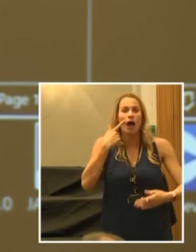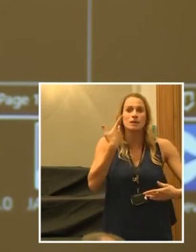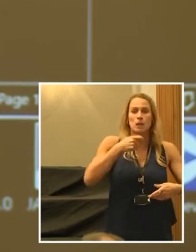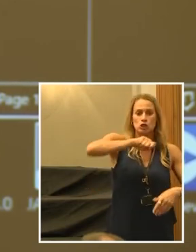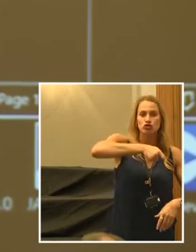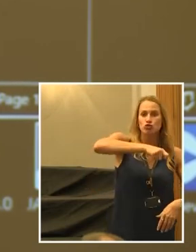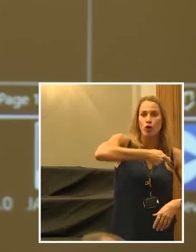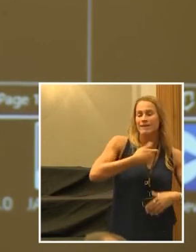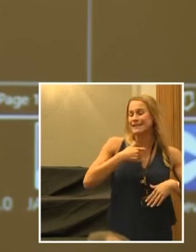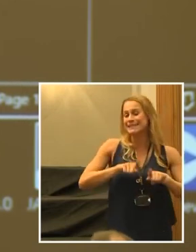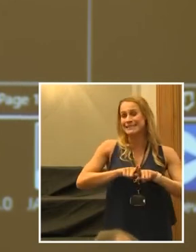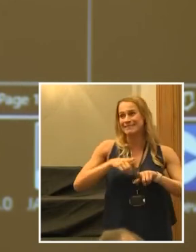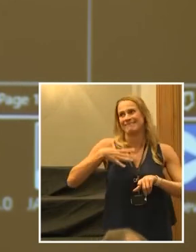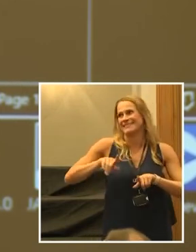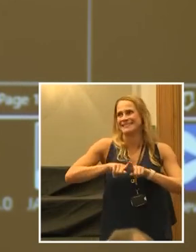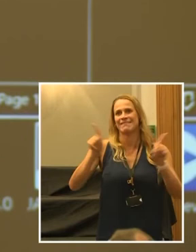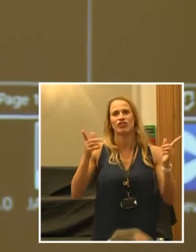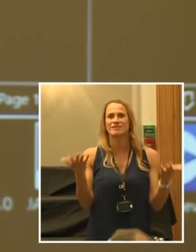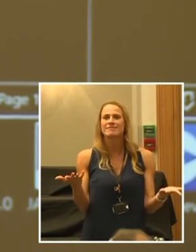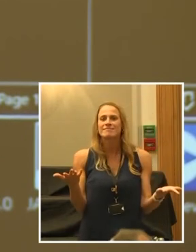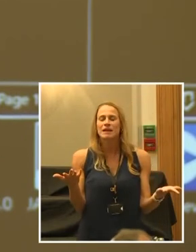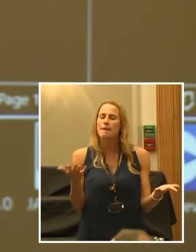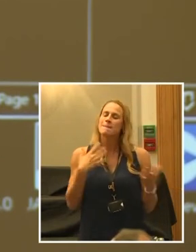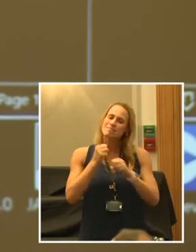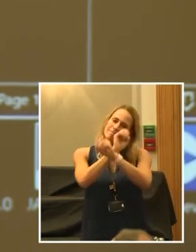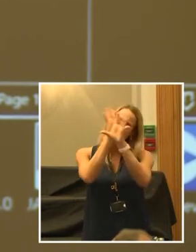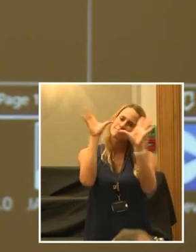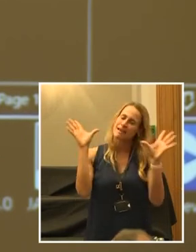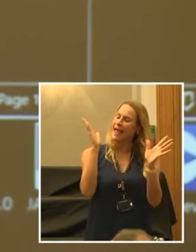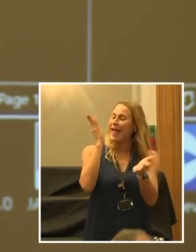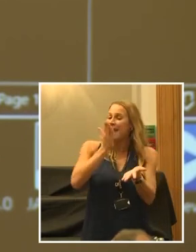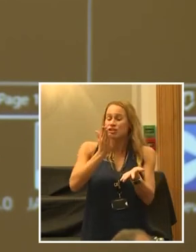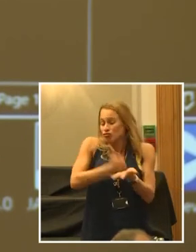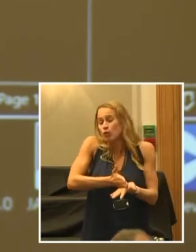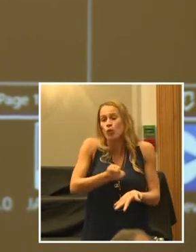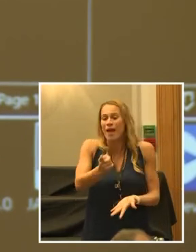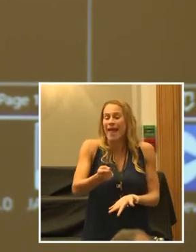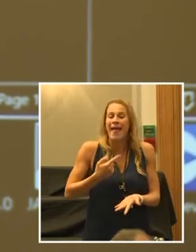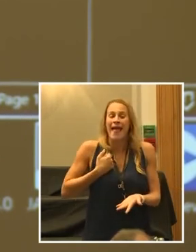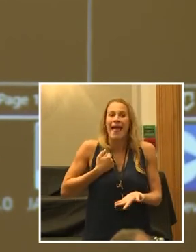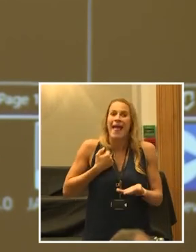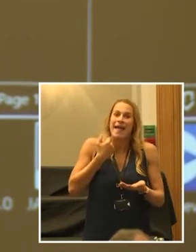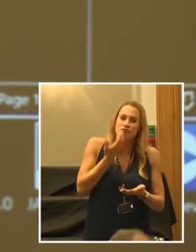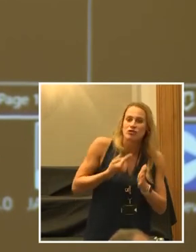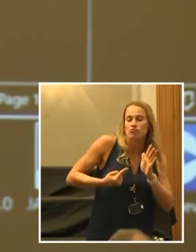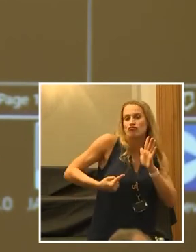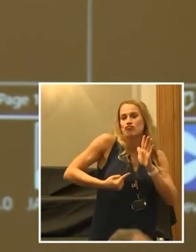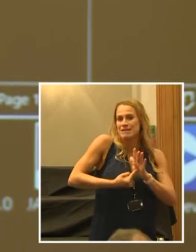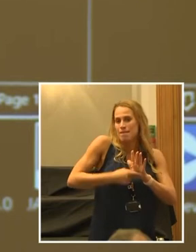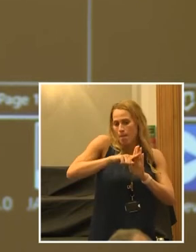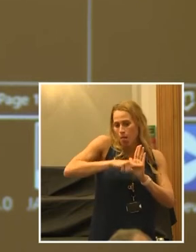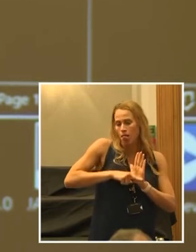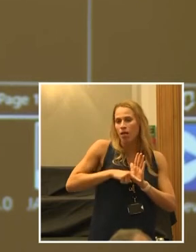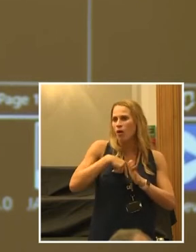recommend that with the tech because it's probably a bit dodgy. But in essence, it's true. Every tool or every principle or every skill you